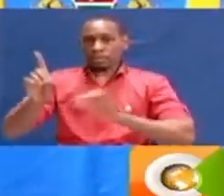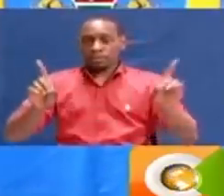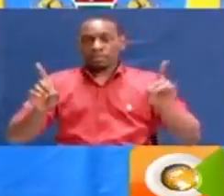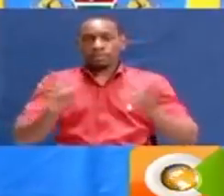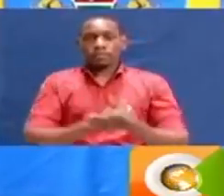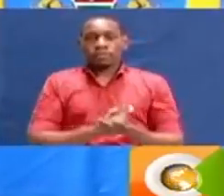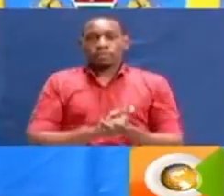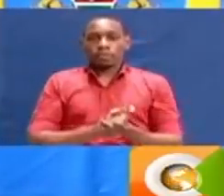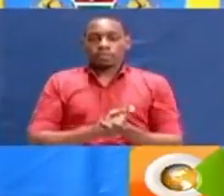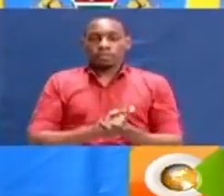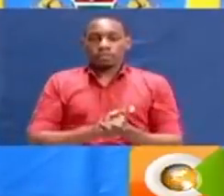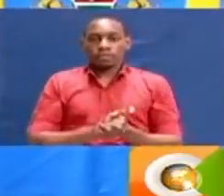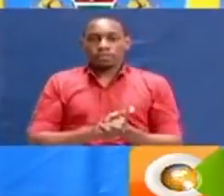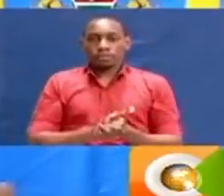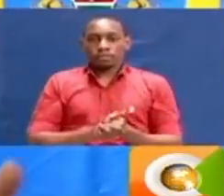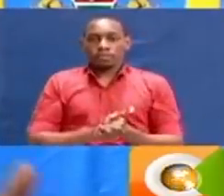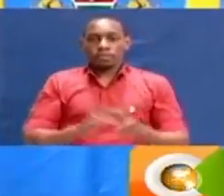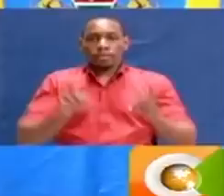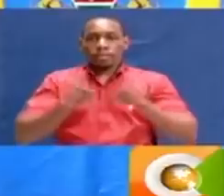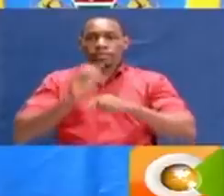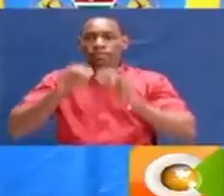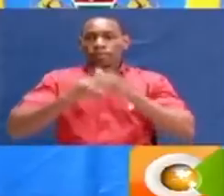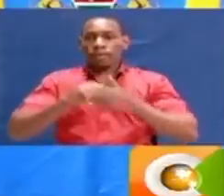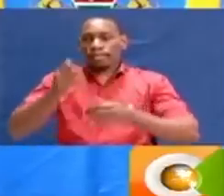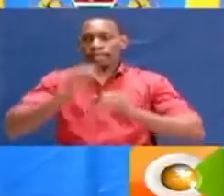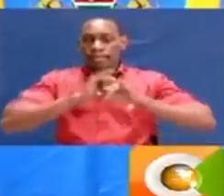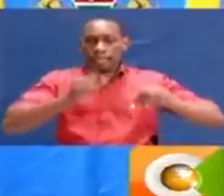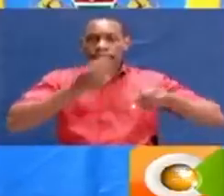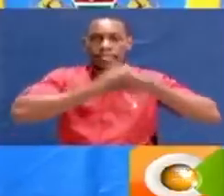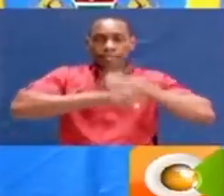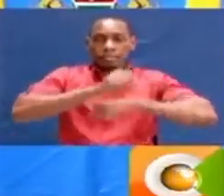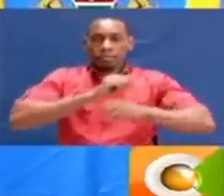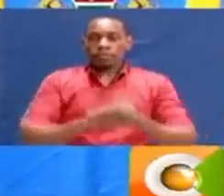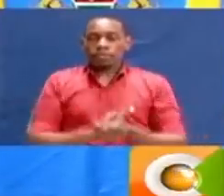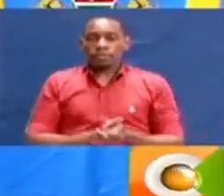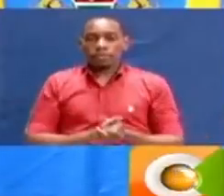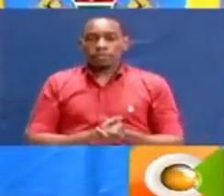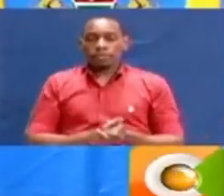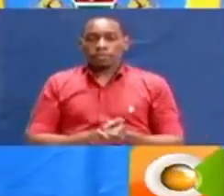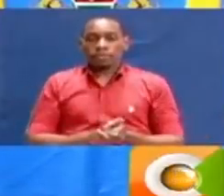and all the other hygiene measures that we have taken.